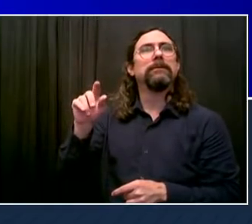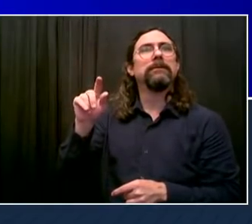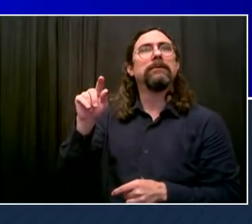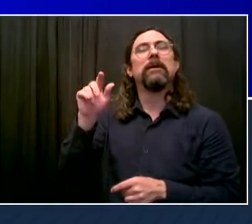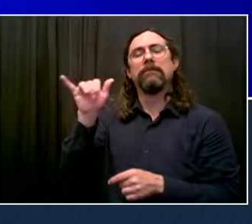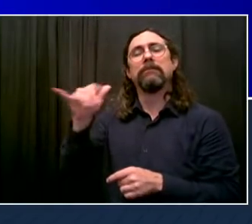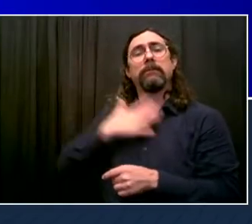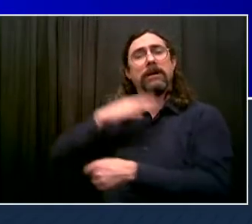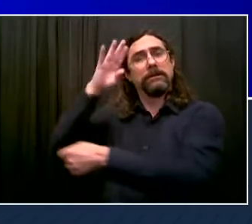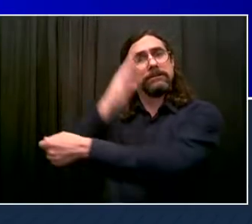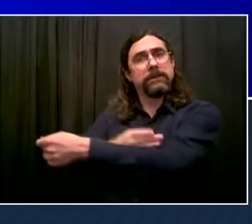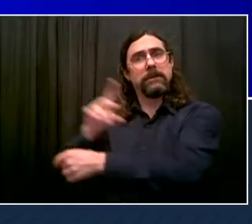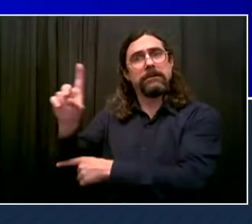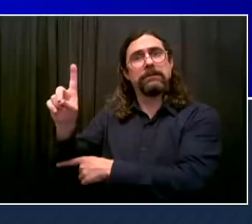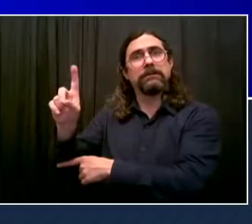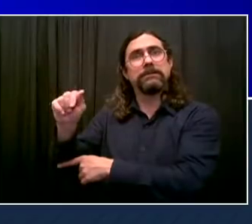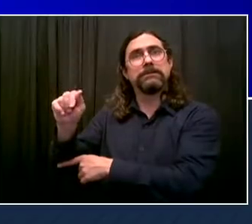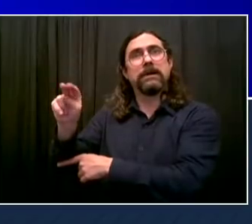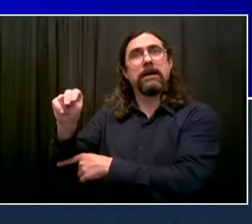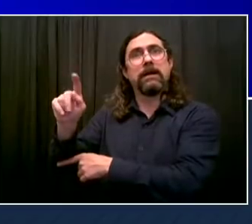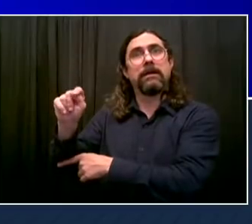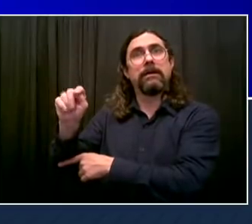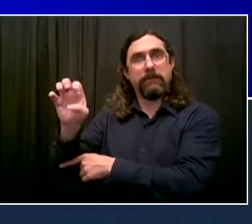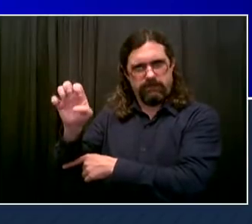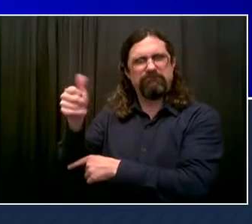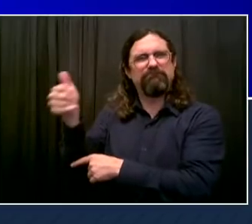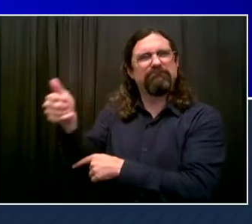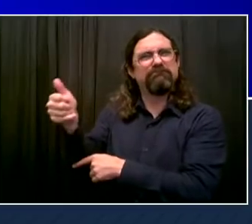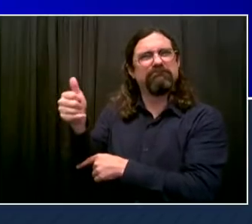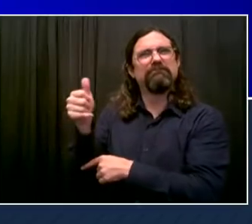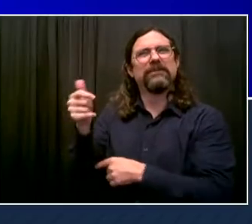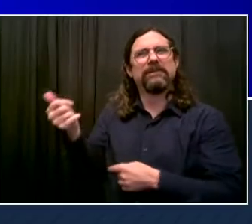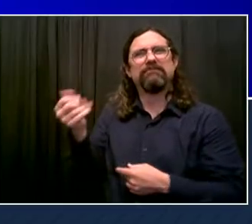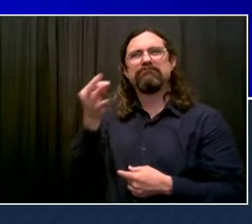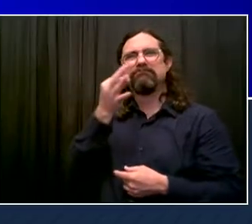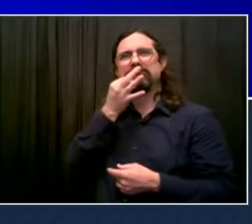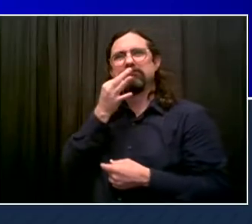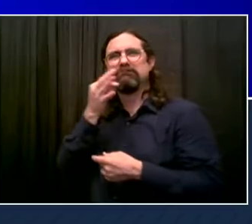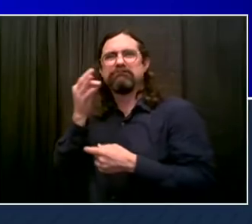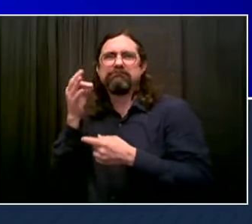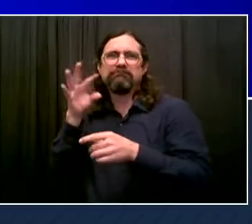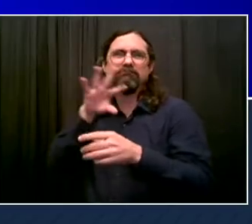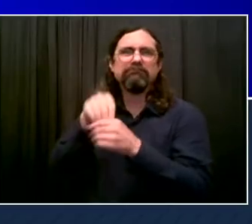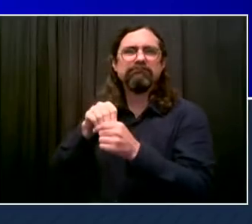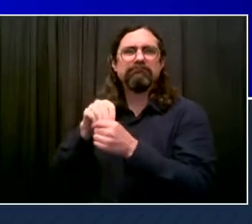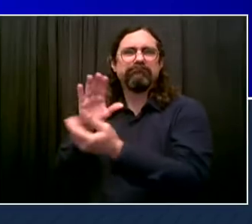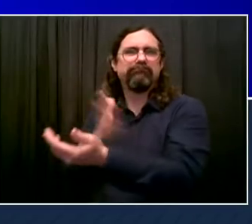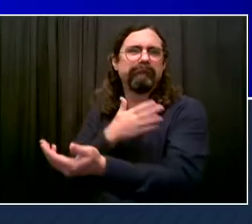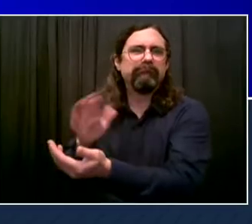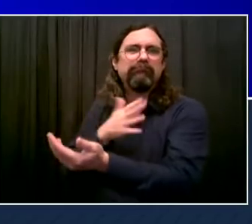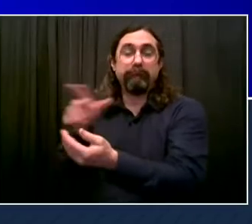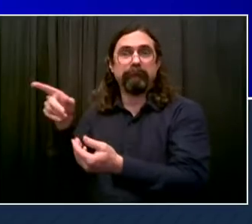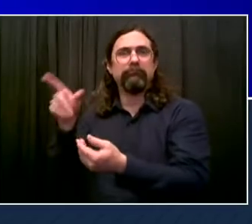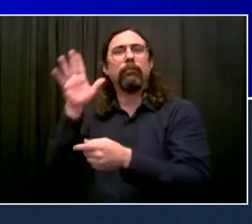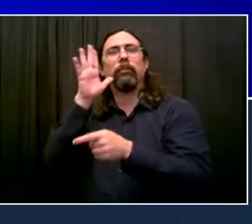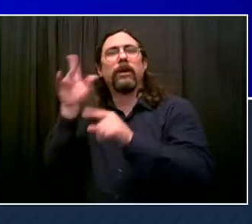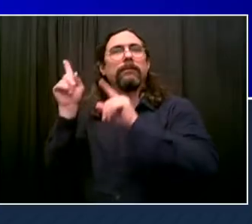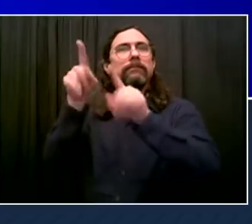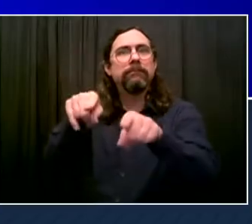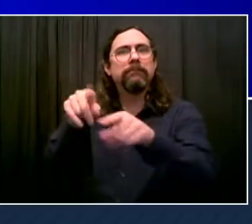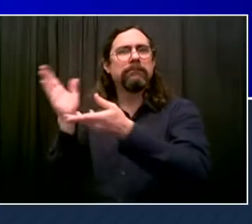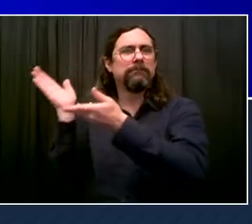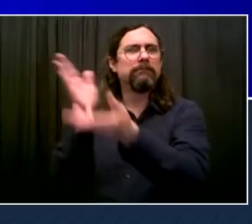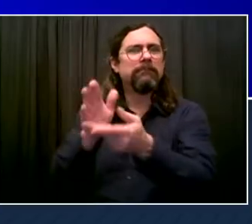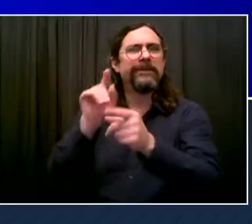leader in bringing the vaccine to the grassroots. So, we're going to go where young New Yorkers